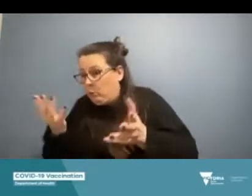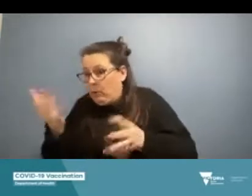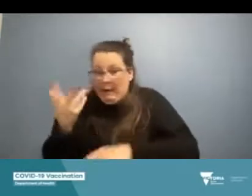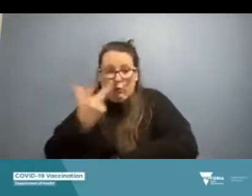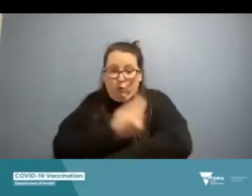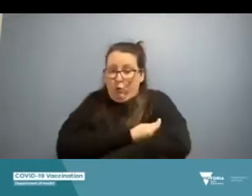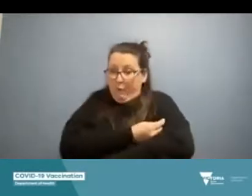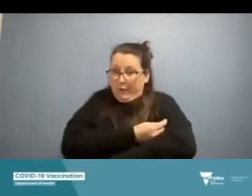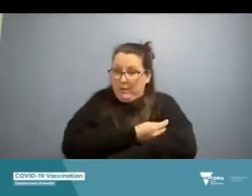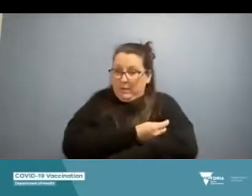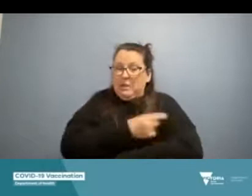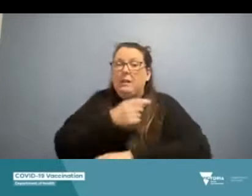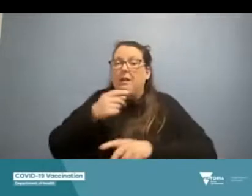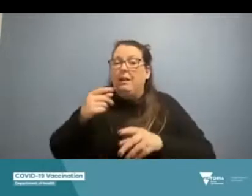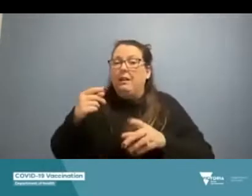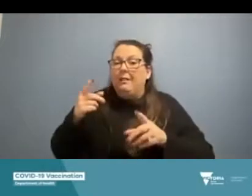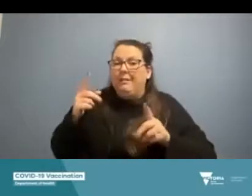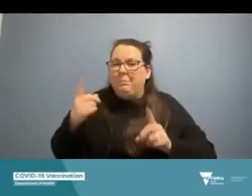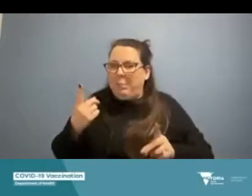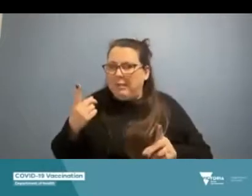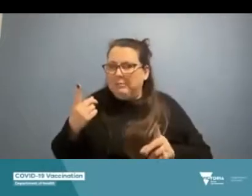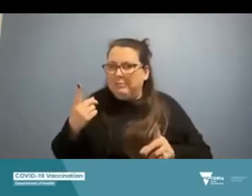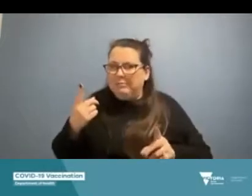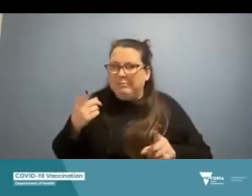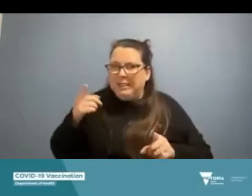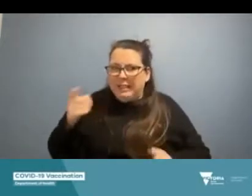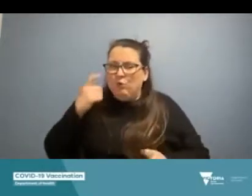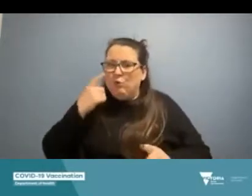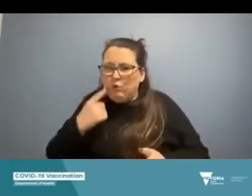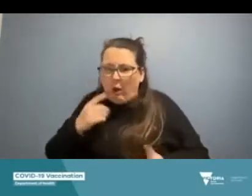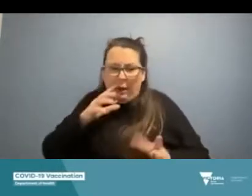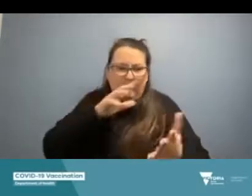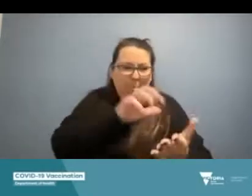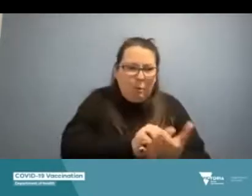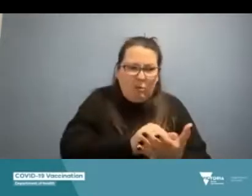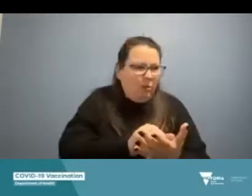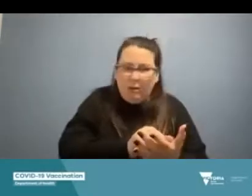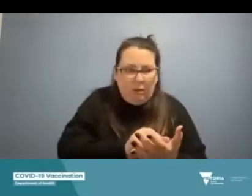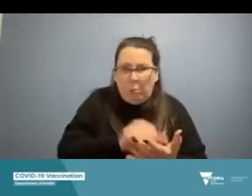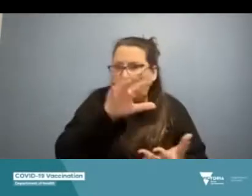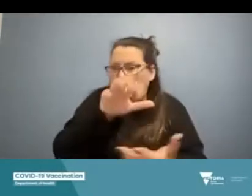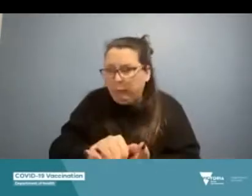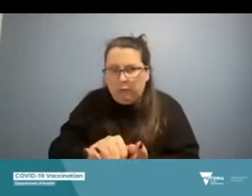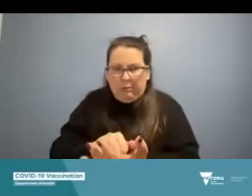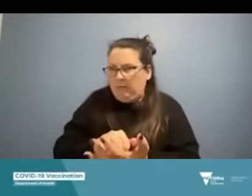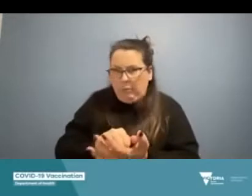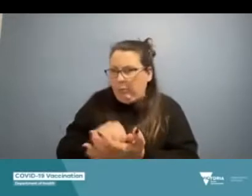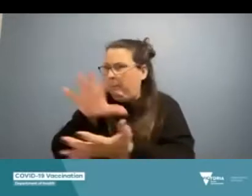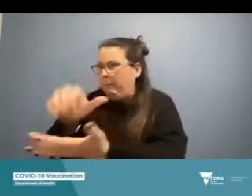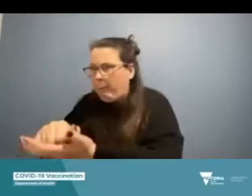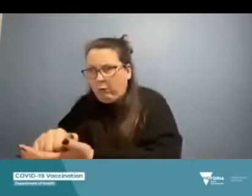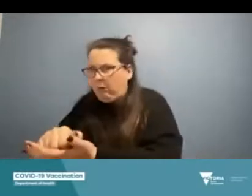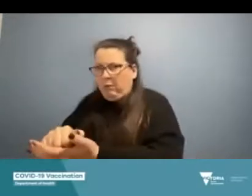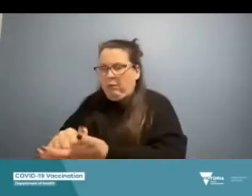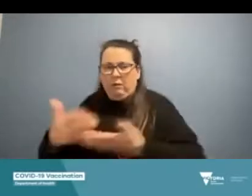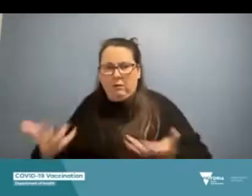was nowhere that he was able to book in to have his vaccination, and that